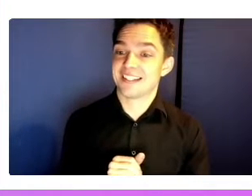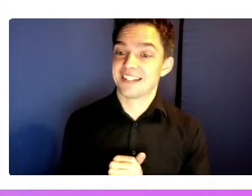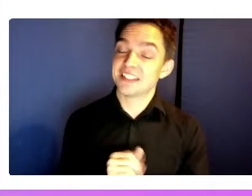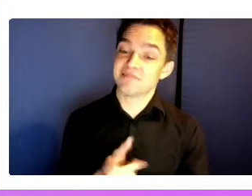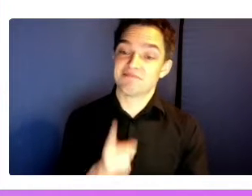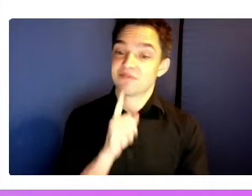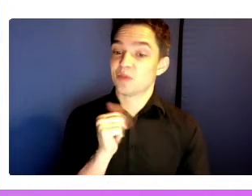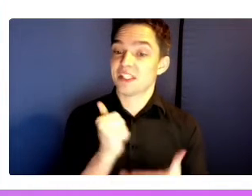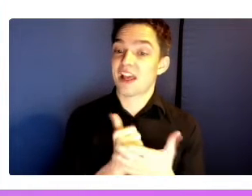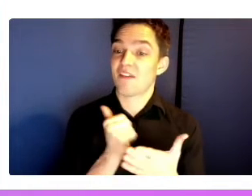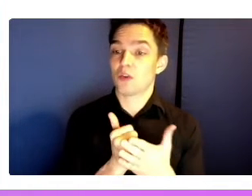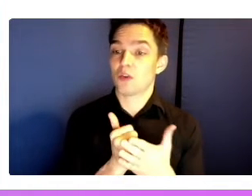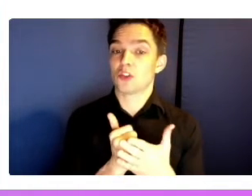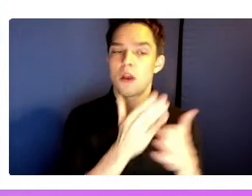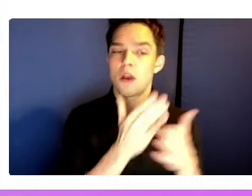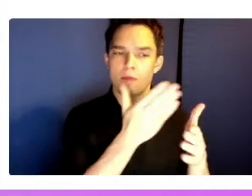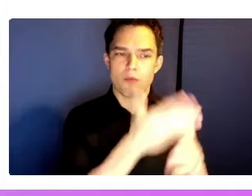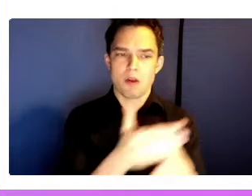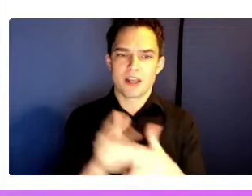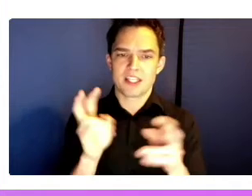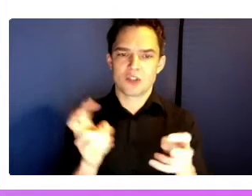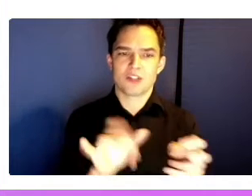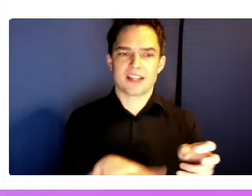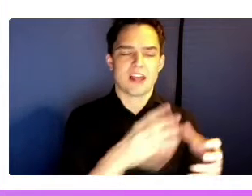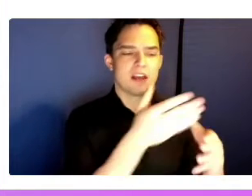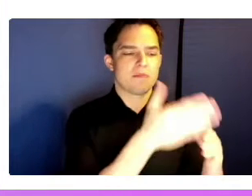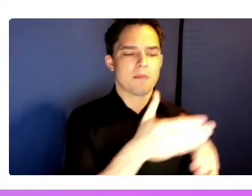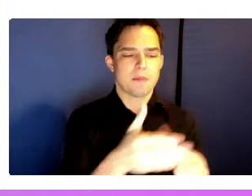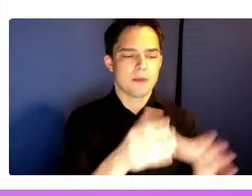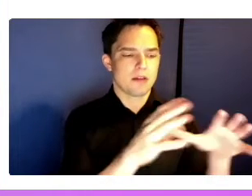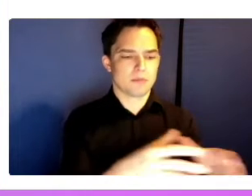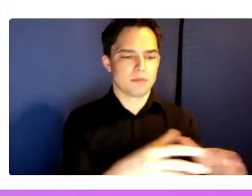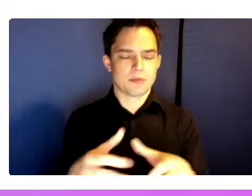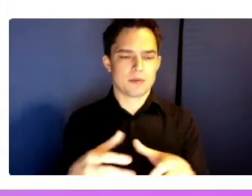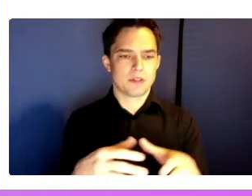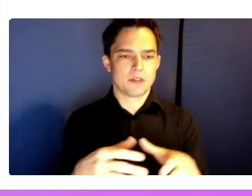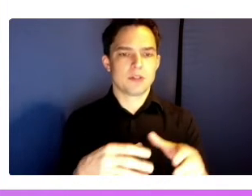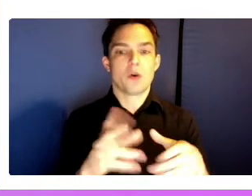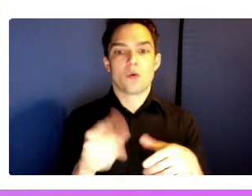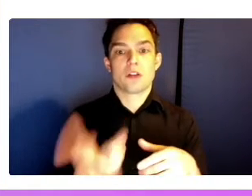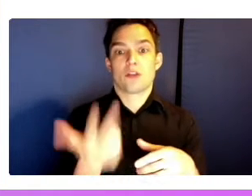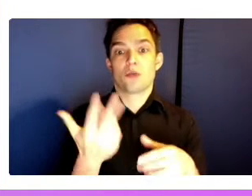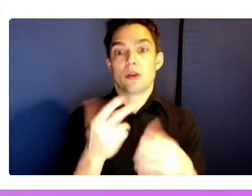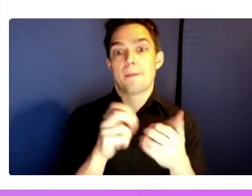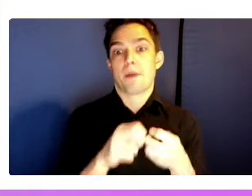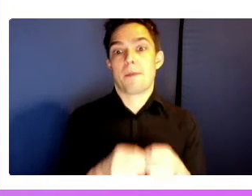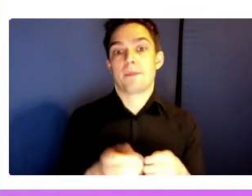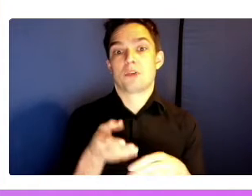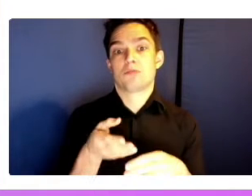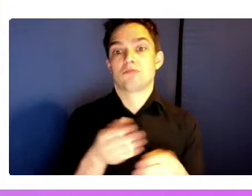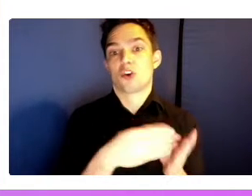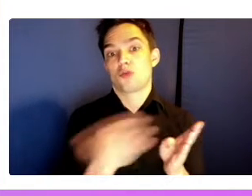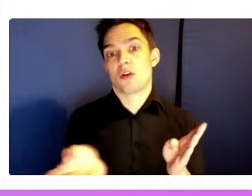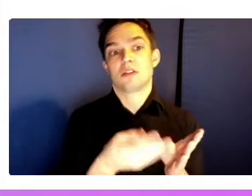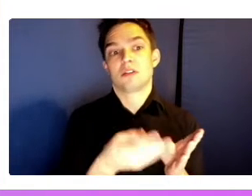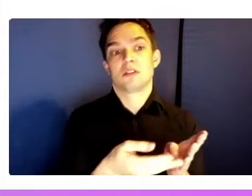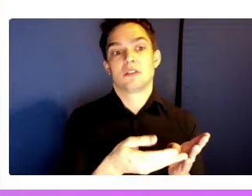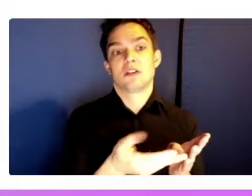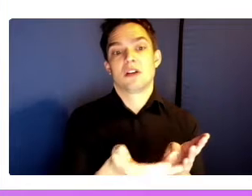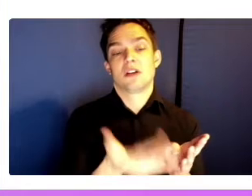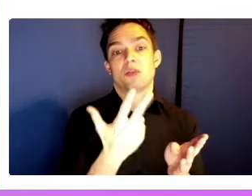really helpful to kind of break issues down like this because I'm only having 3 problems across 3 components across 4